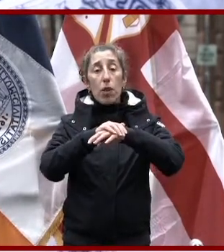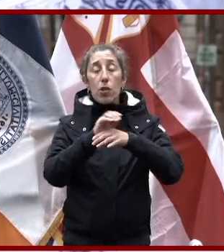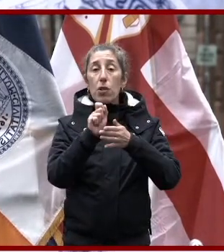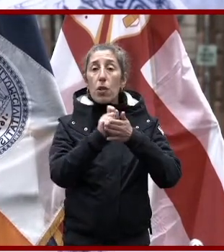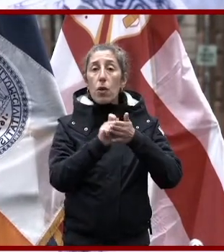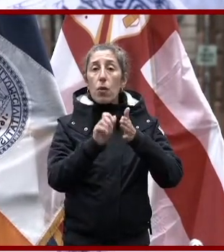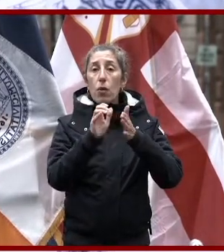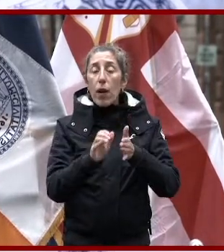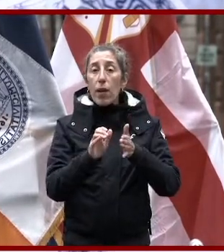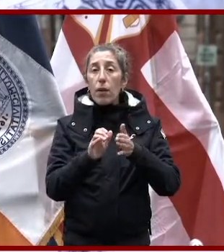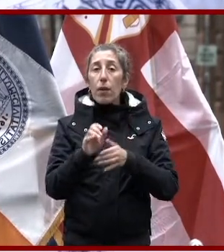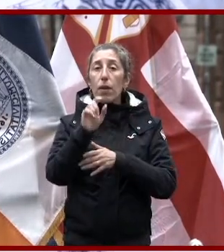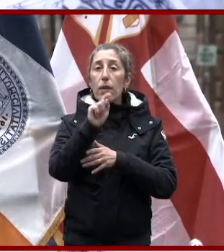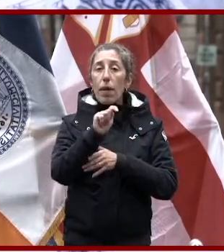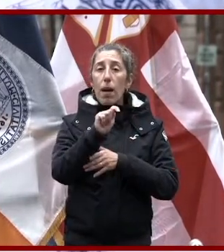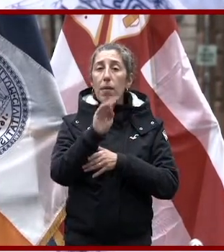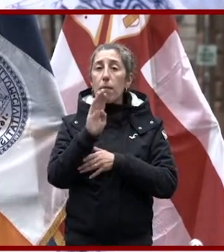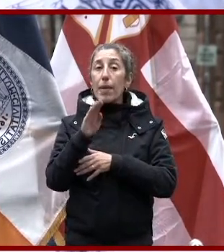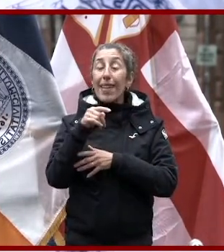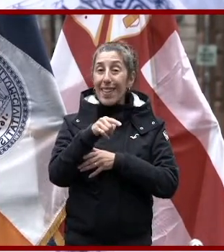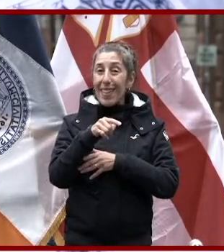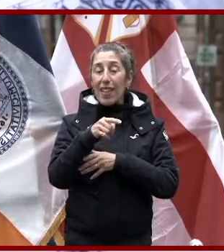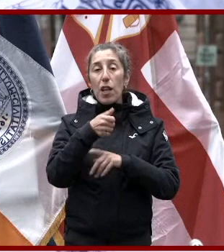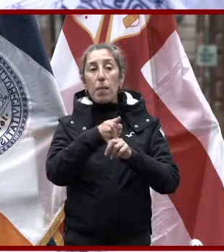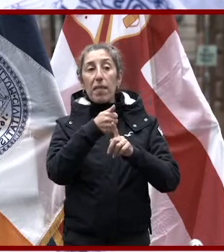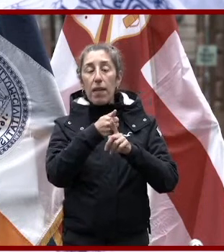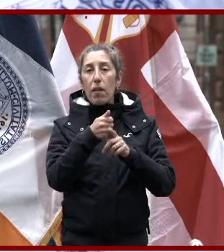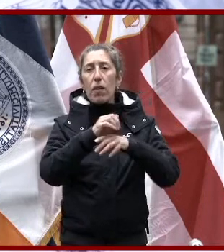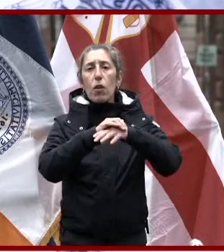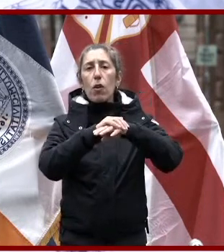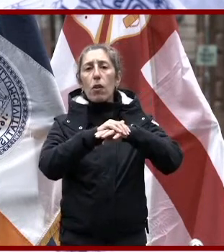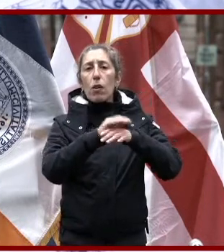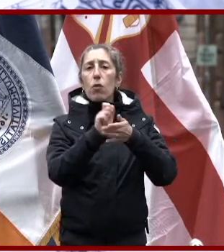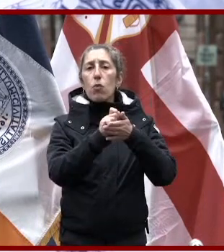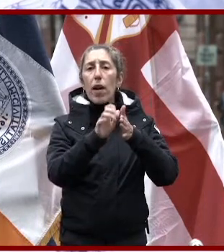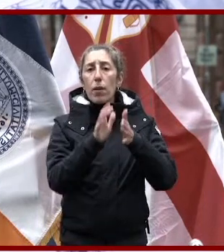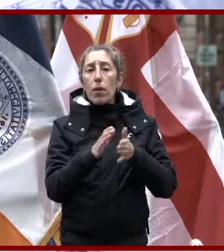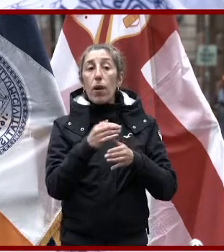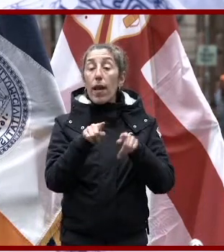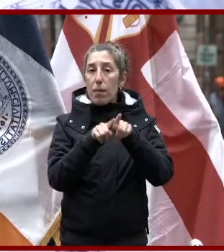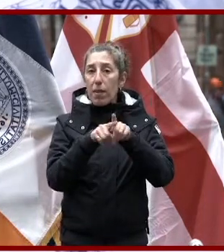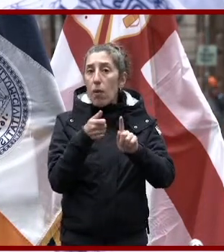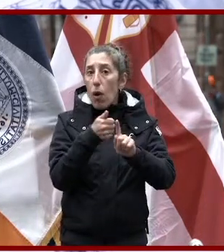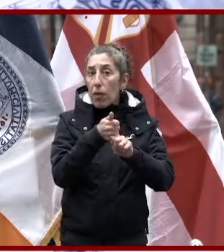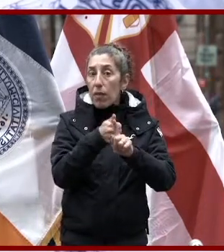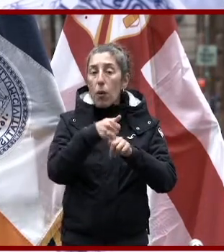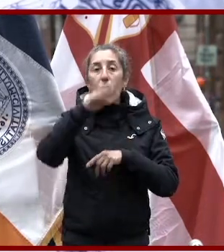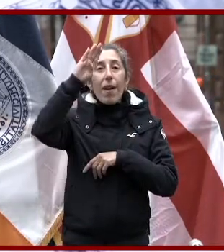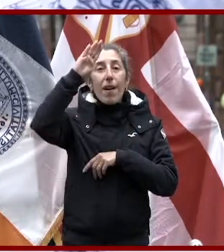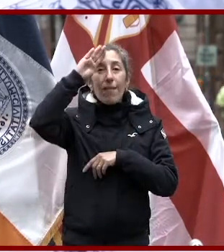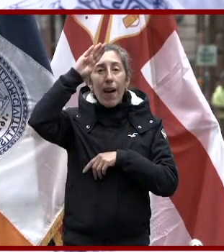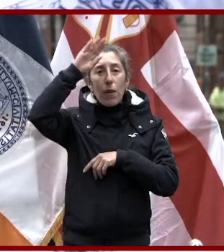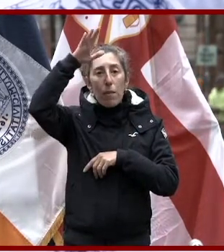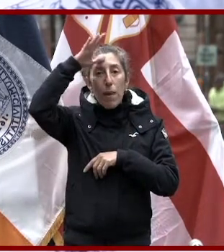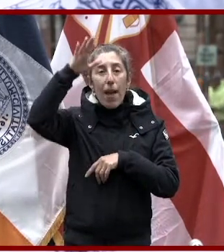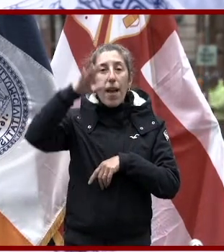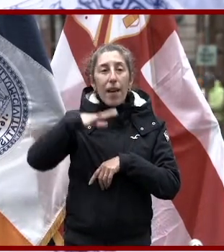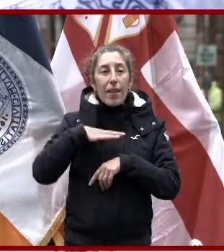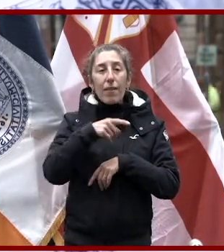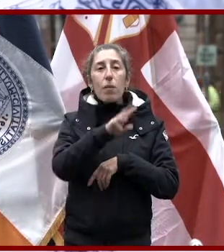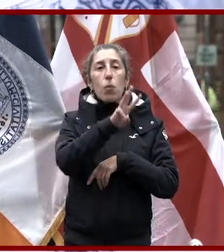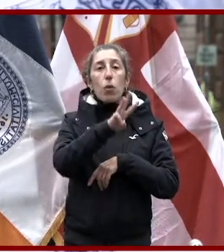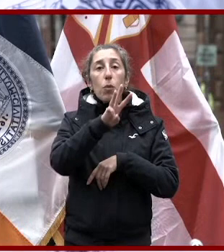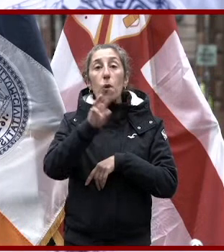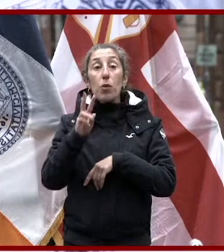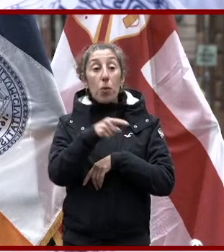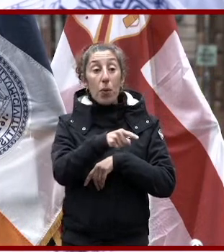auxiliary fireman and served in the London Fire Brigade during the Second World War, which is,